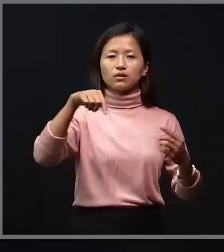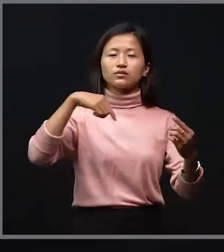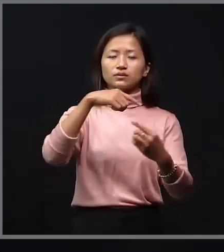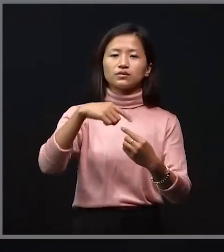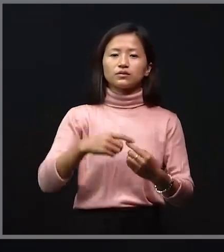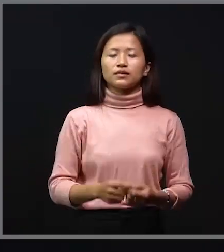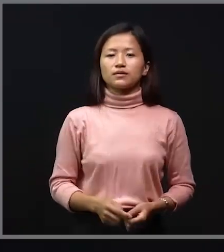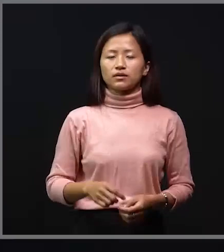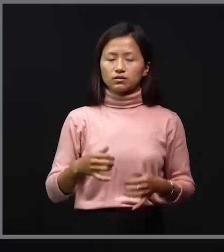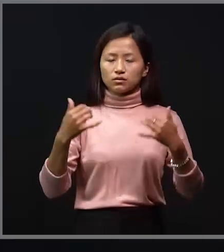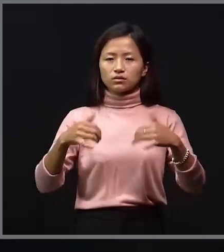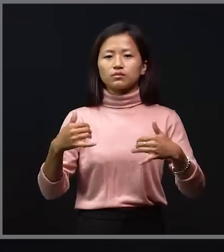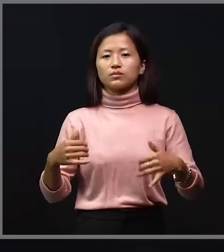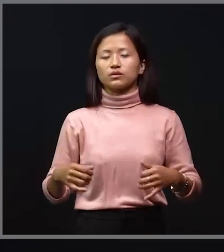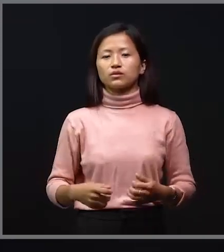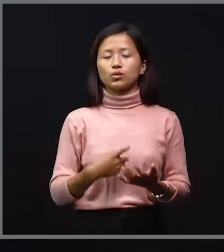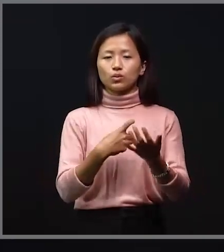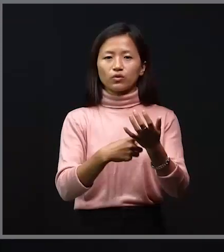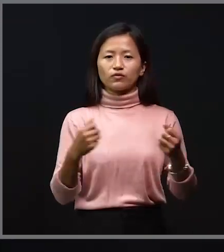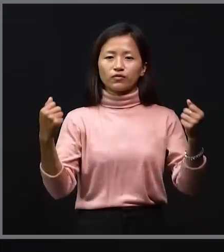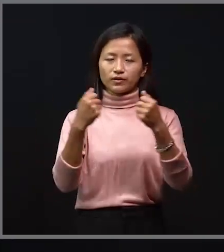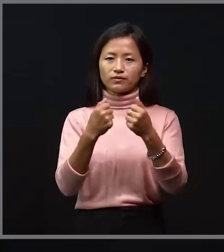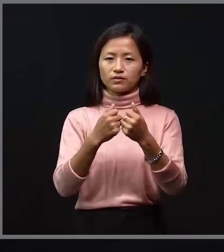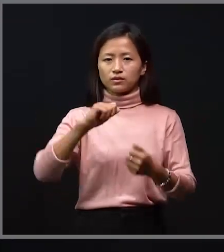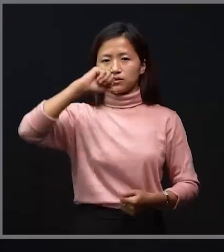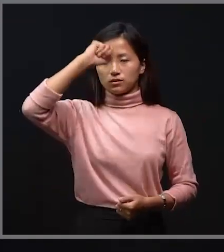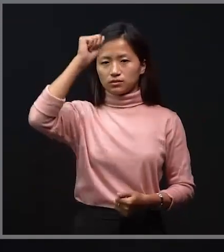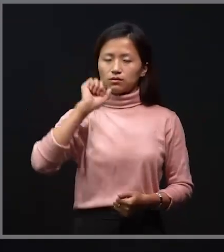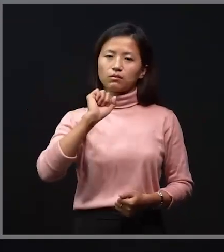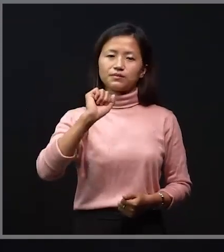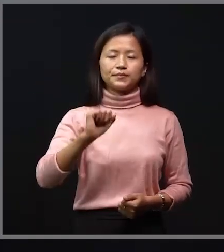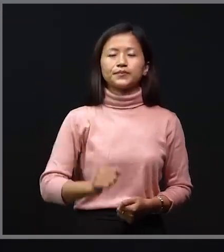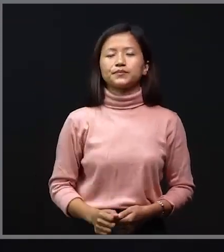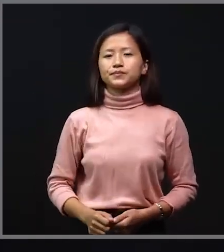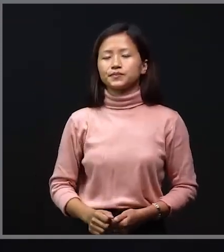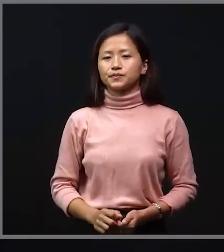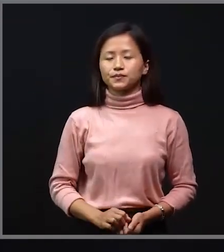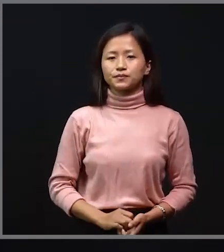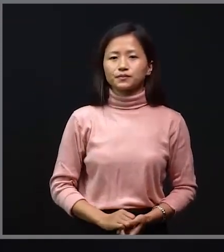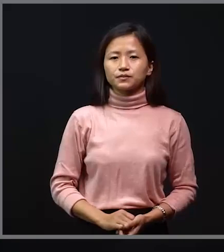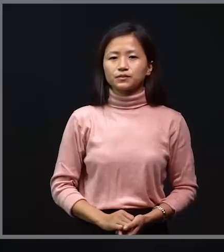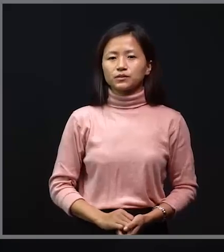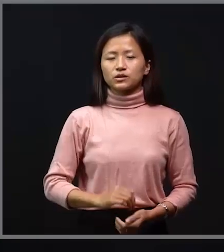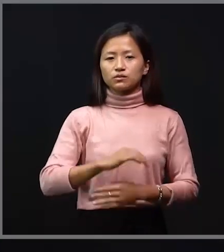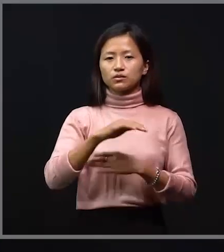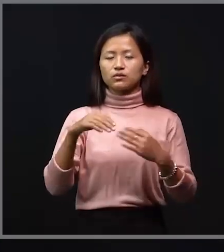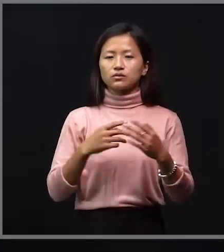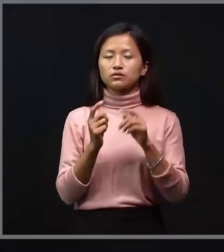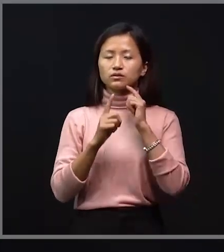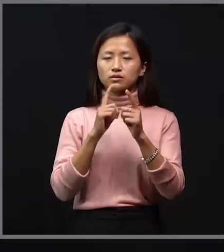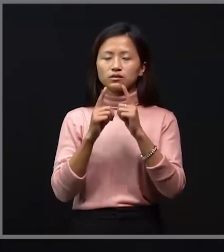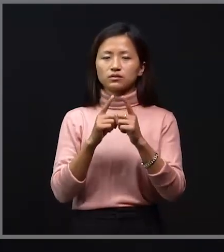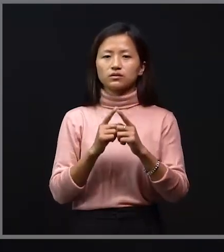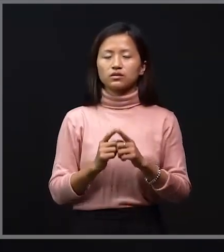they played a role in fighting for India's independence. Okay, then we have also discussed about